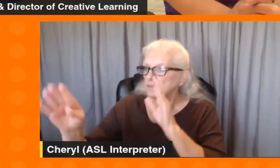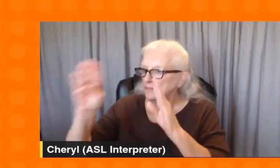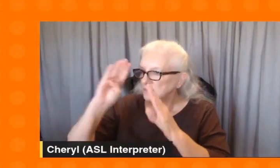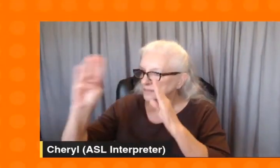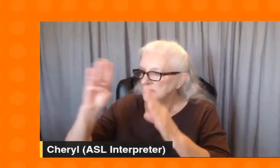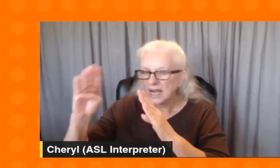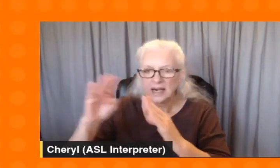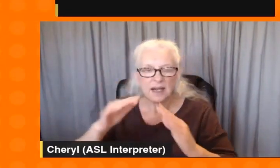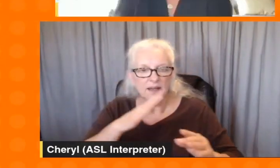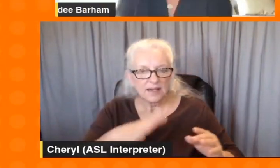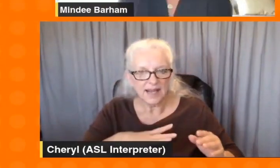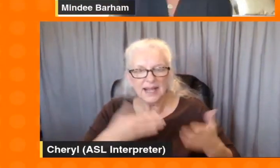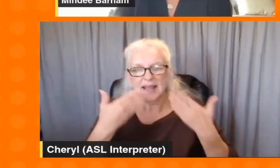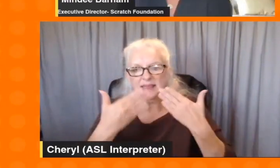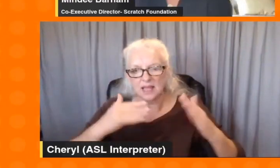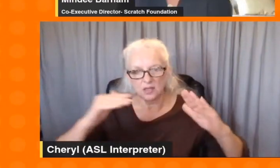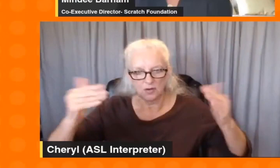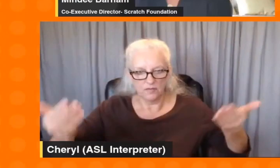for joining us.